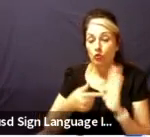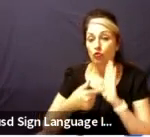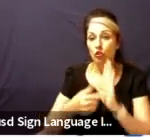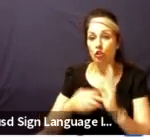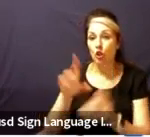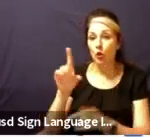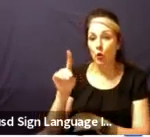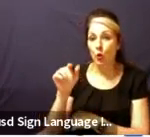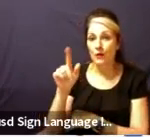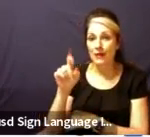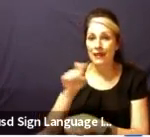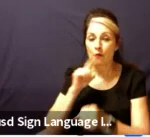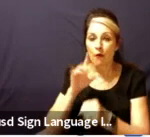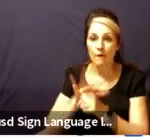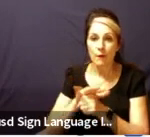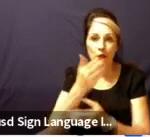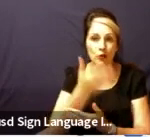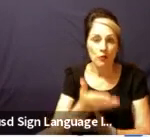confirmation area here.